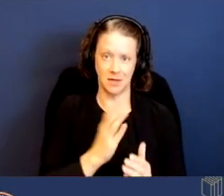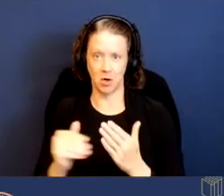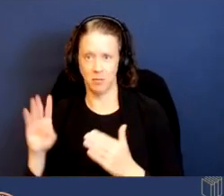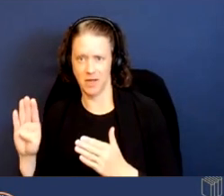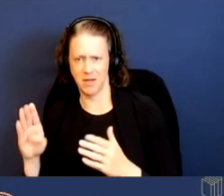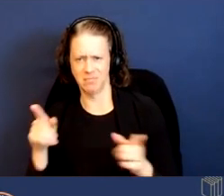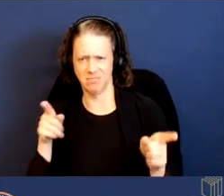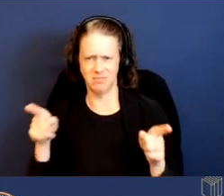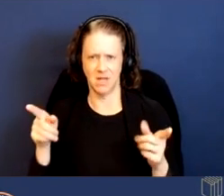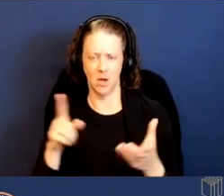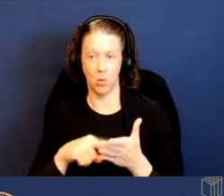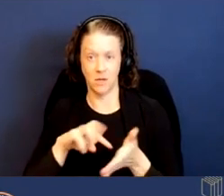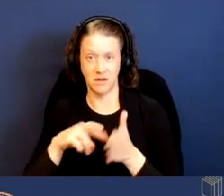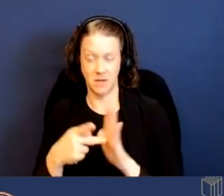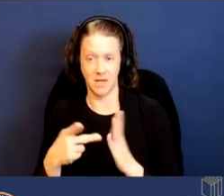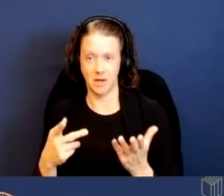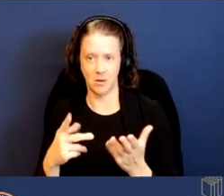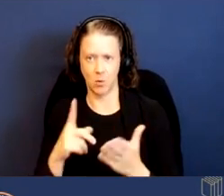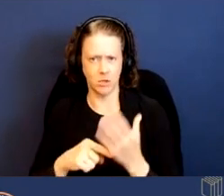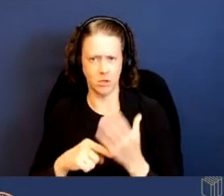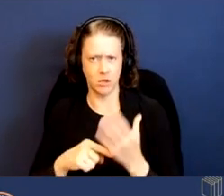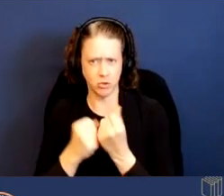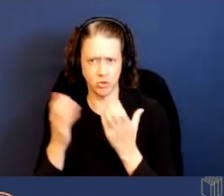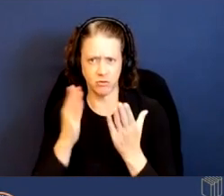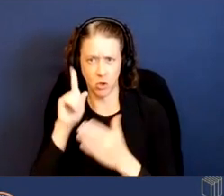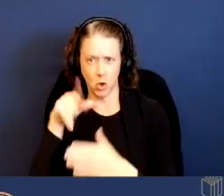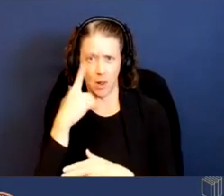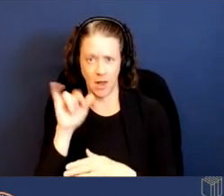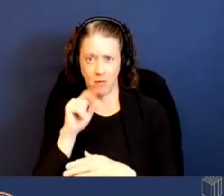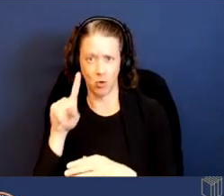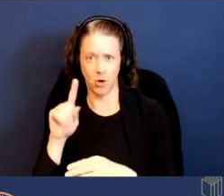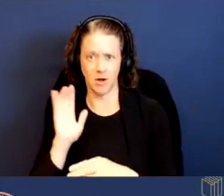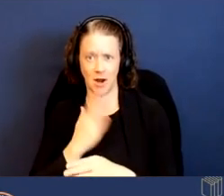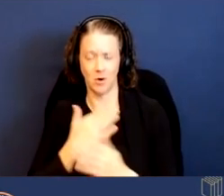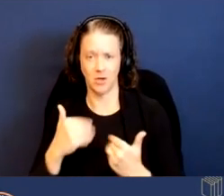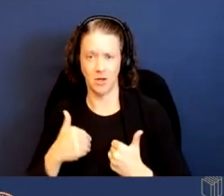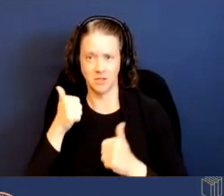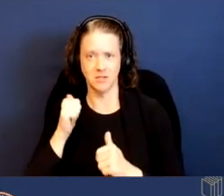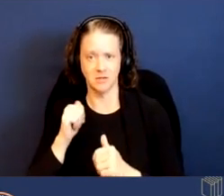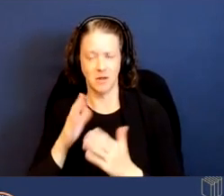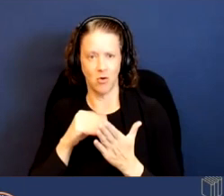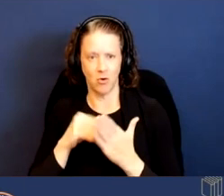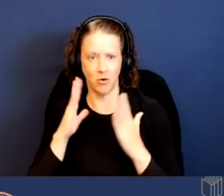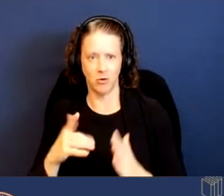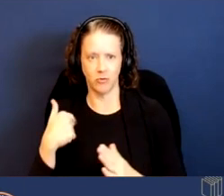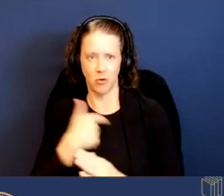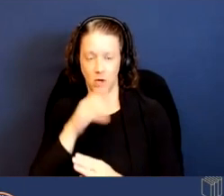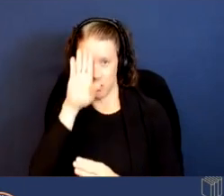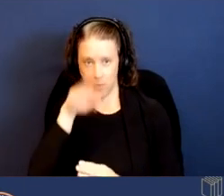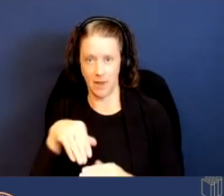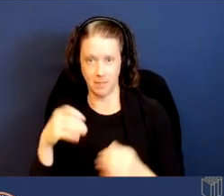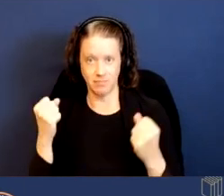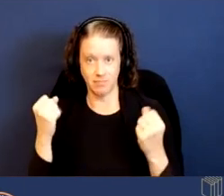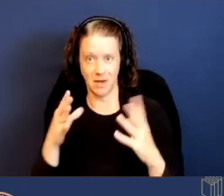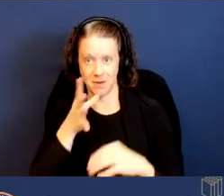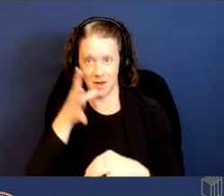mean for, in terms of what do supports and services look like for our youngest learners? And so we know that many parents, the